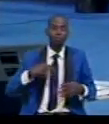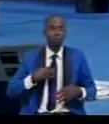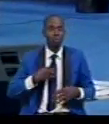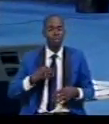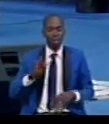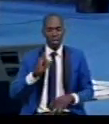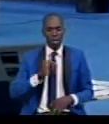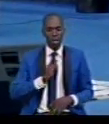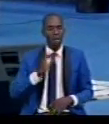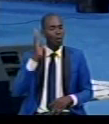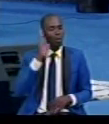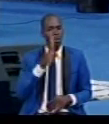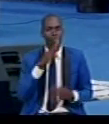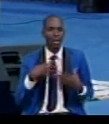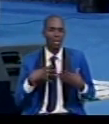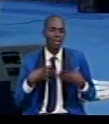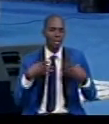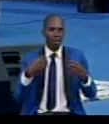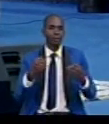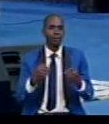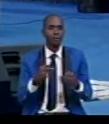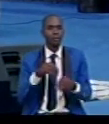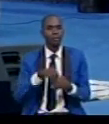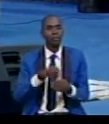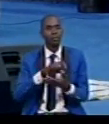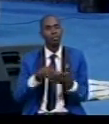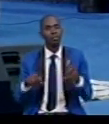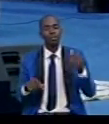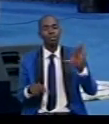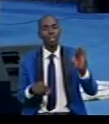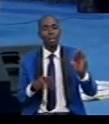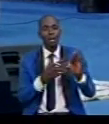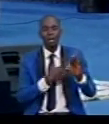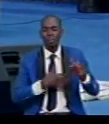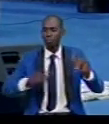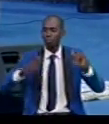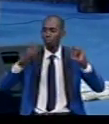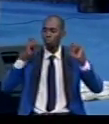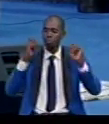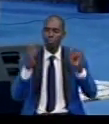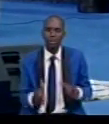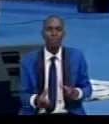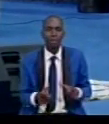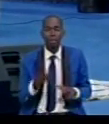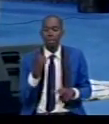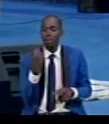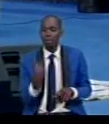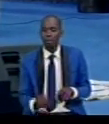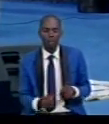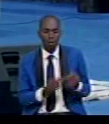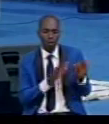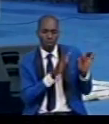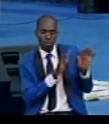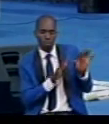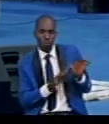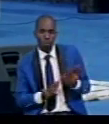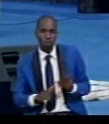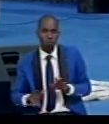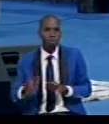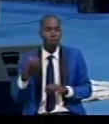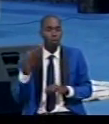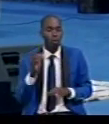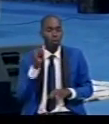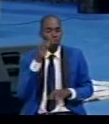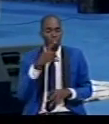verse 29, and straightway the fountain of her blood was